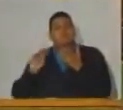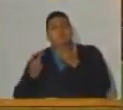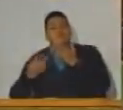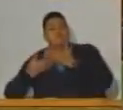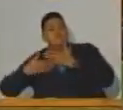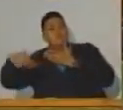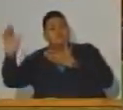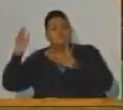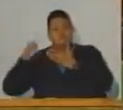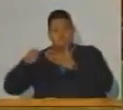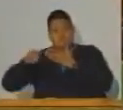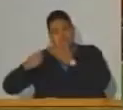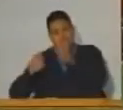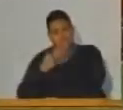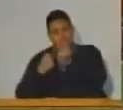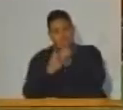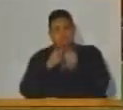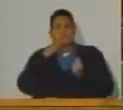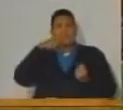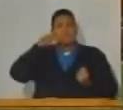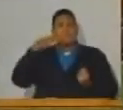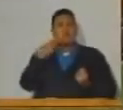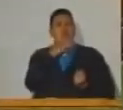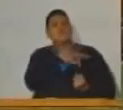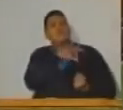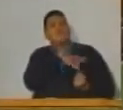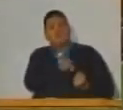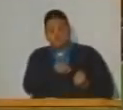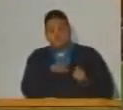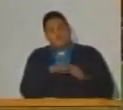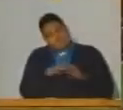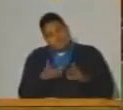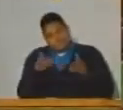PATH beneficiaries and steps to work.